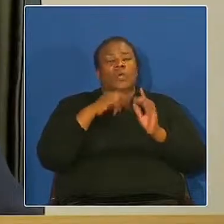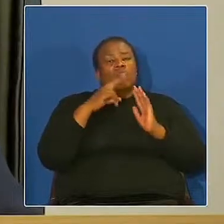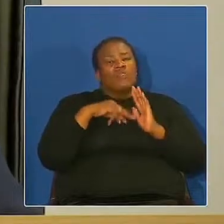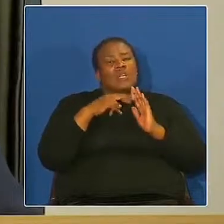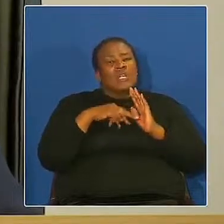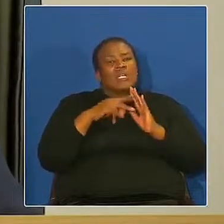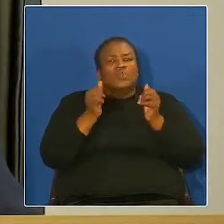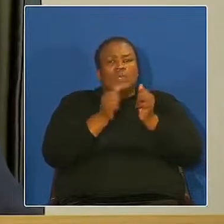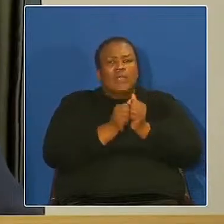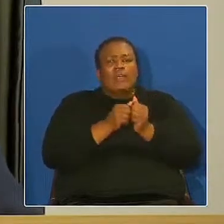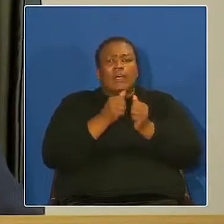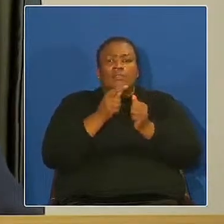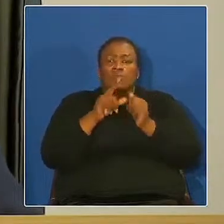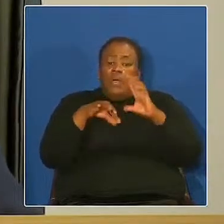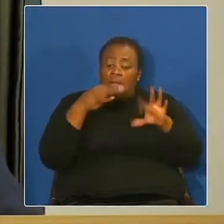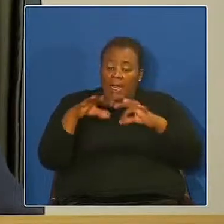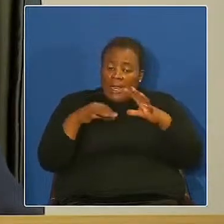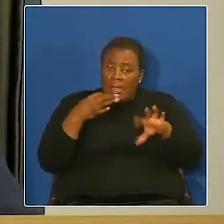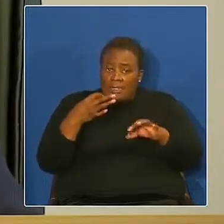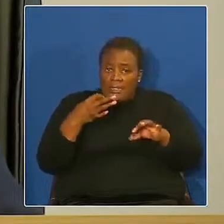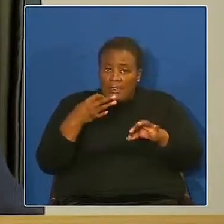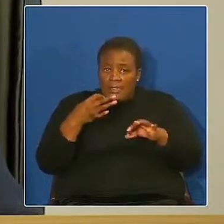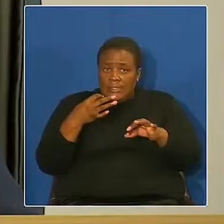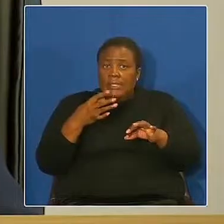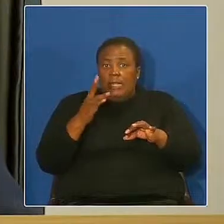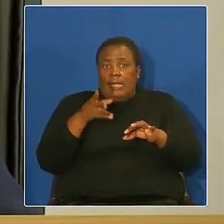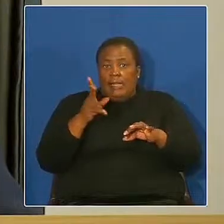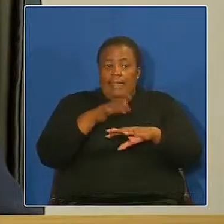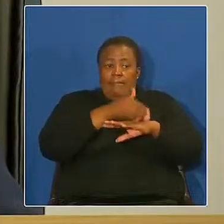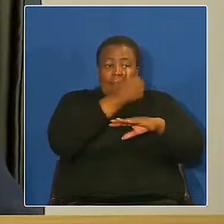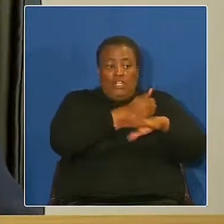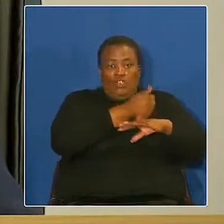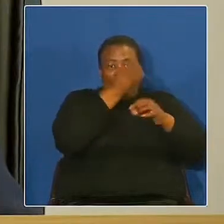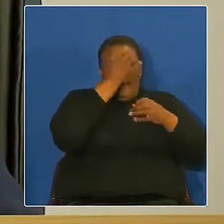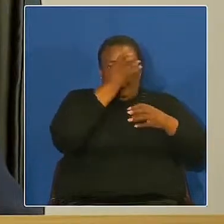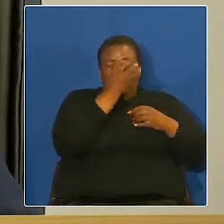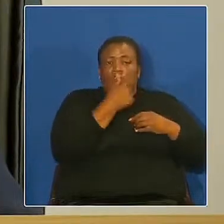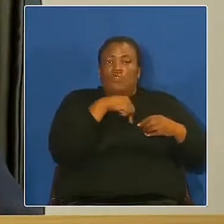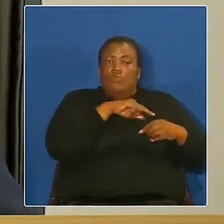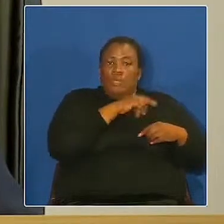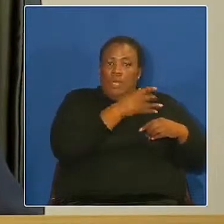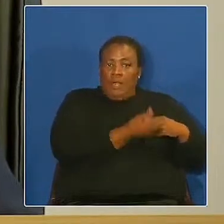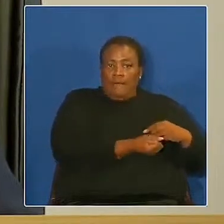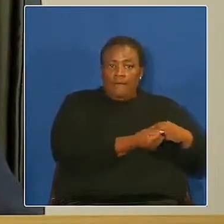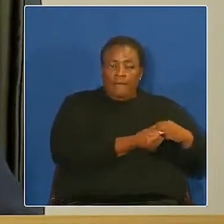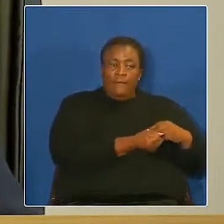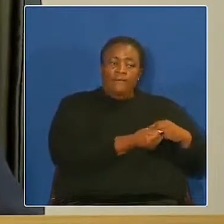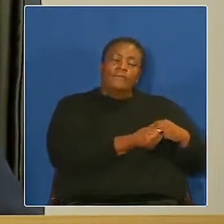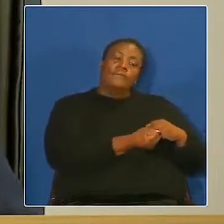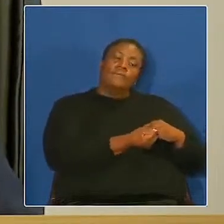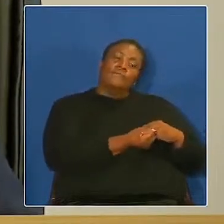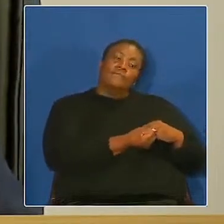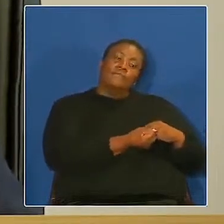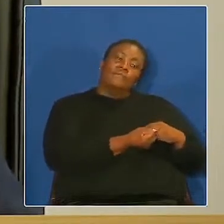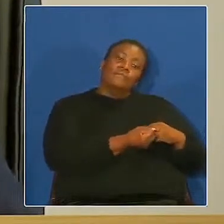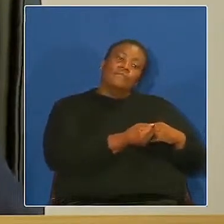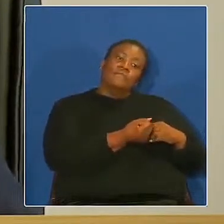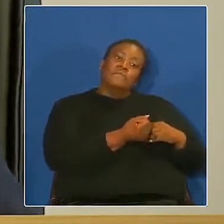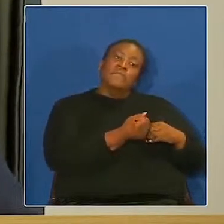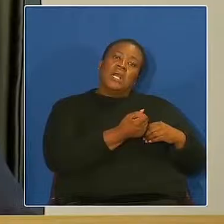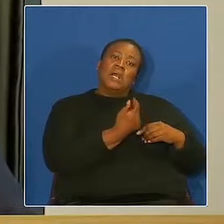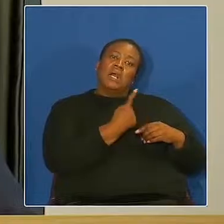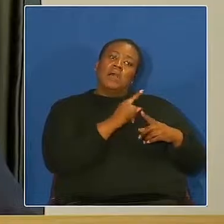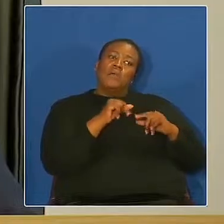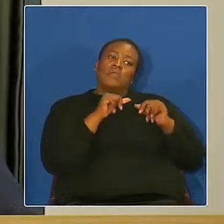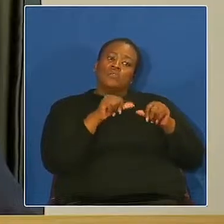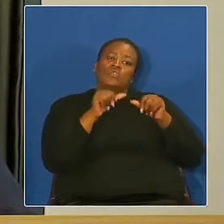for analysis purposes and also based on the information that we have on our investigation as the continuation of